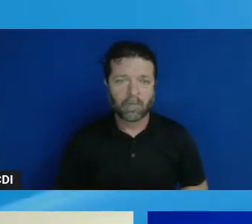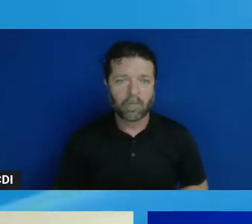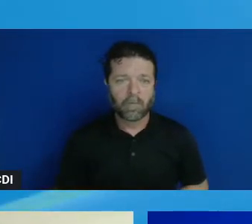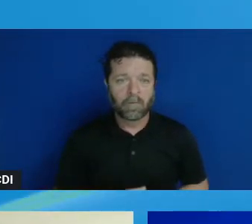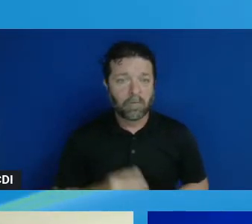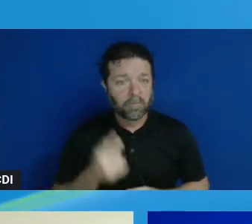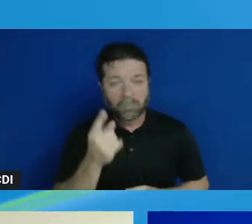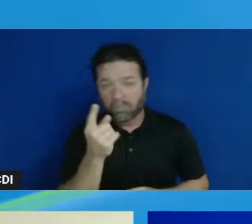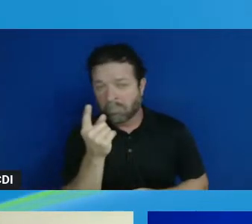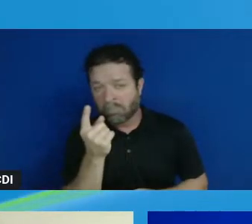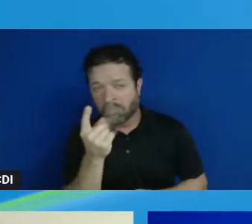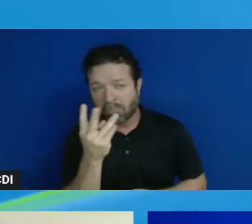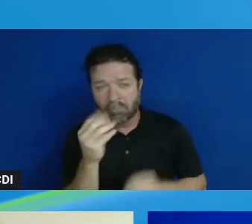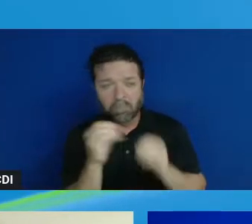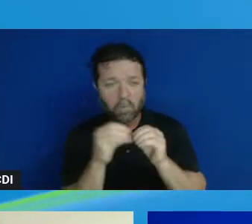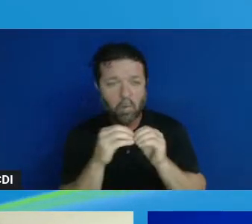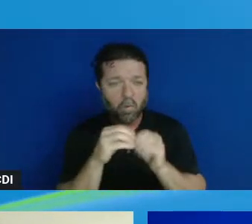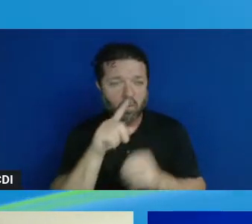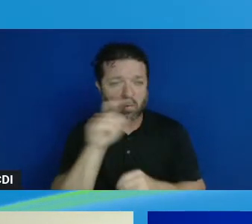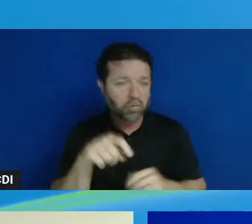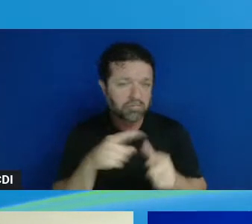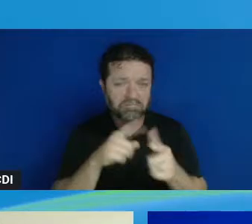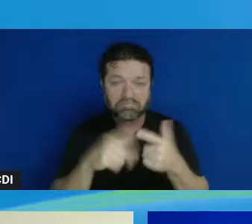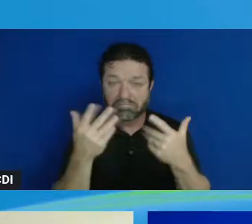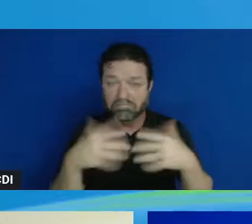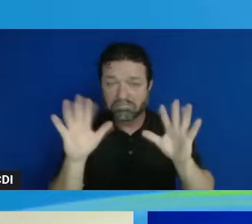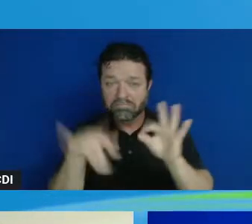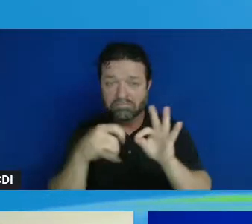here. Let's see. Does AMN?